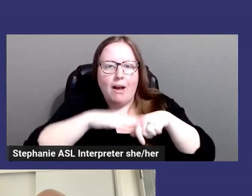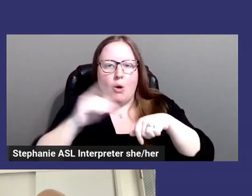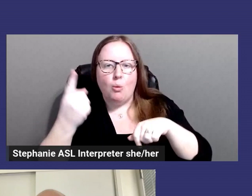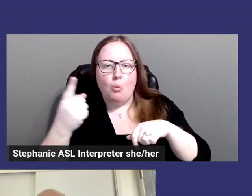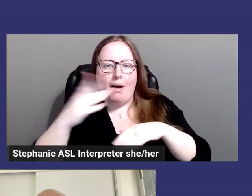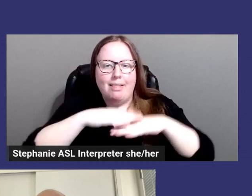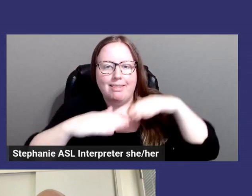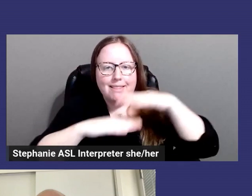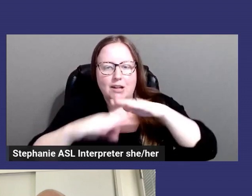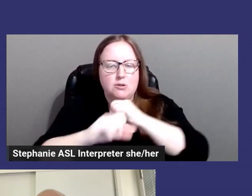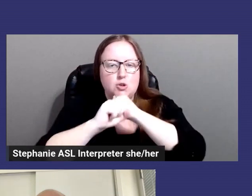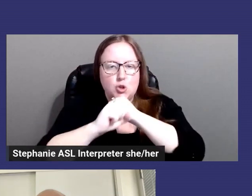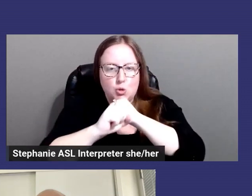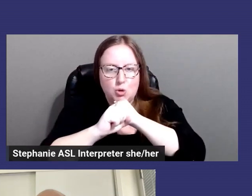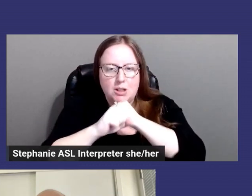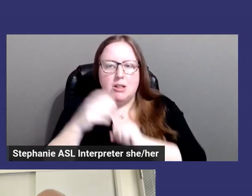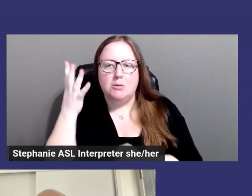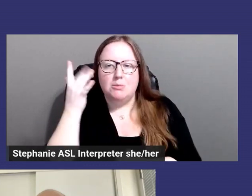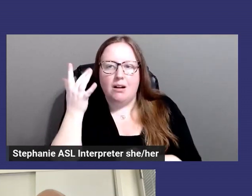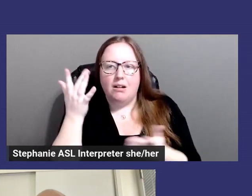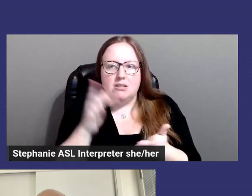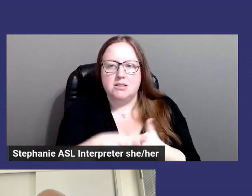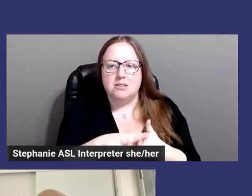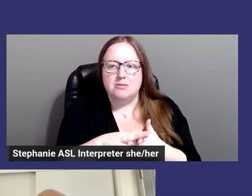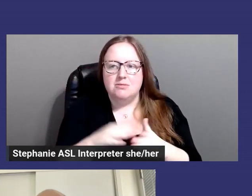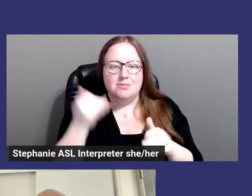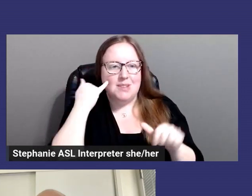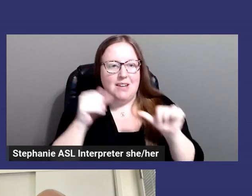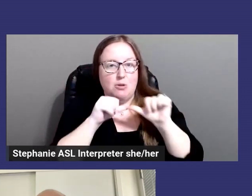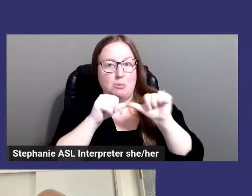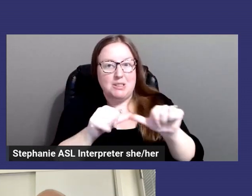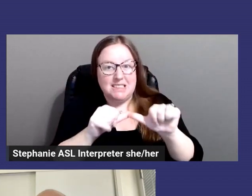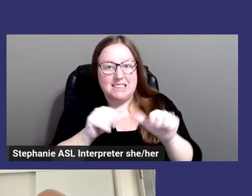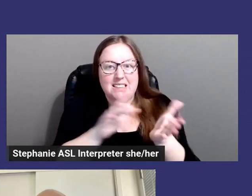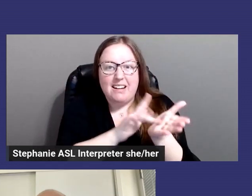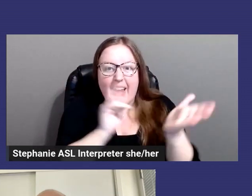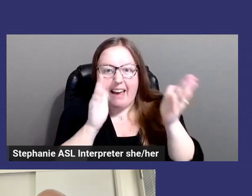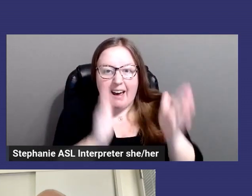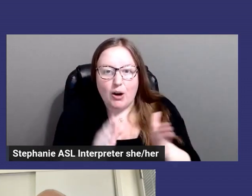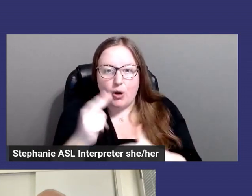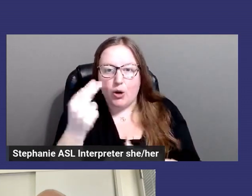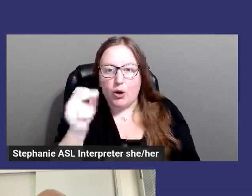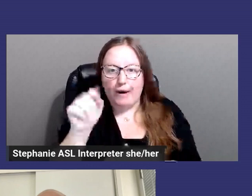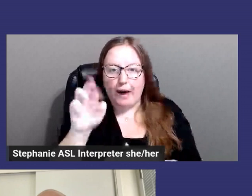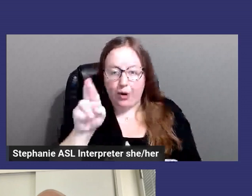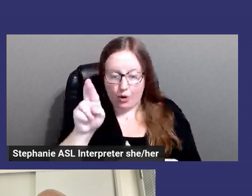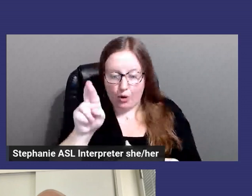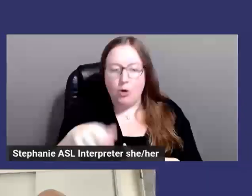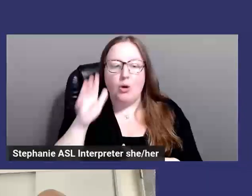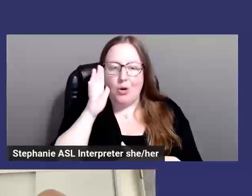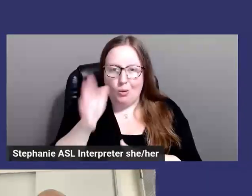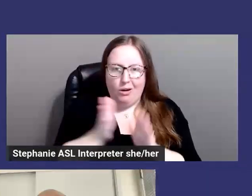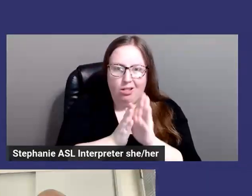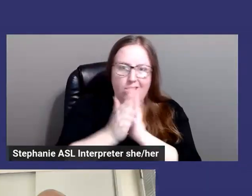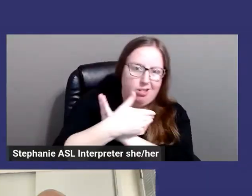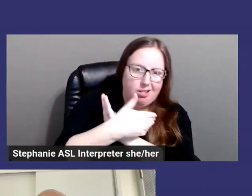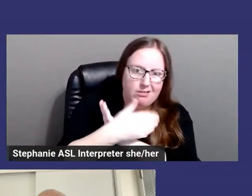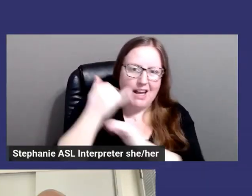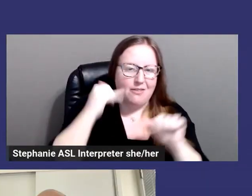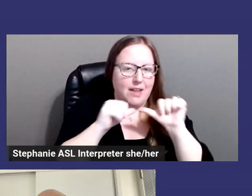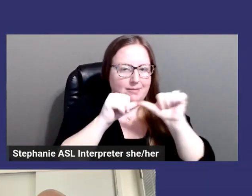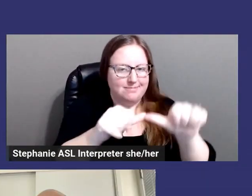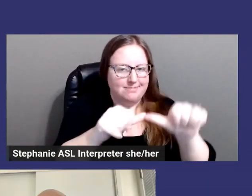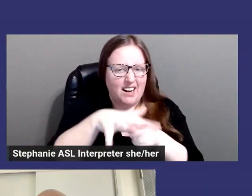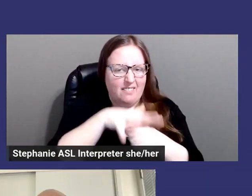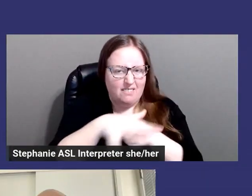security because, you know, a persistent hacker will eventually get around that if they're persistent enough. Just think